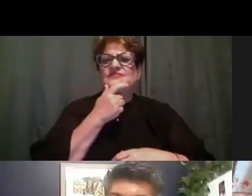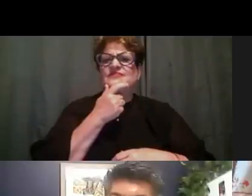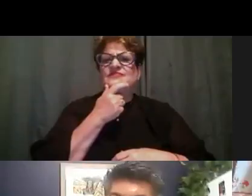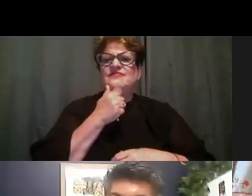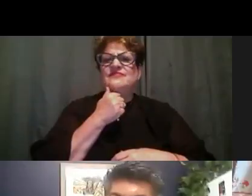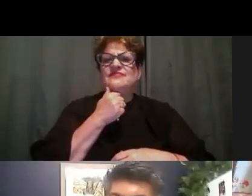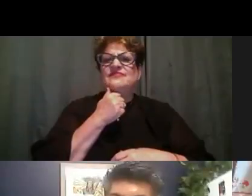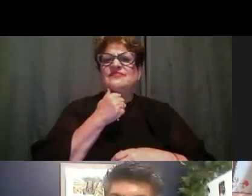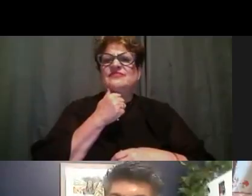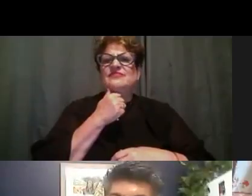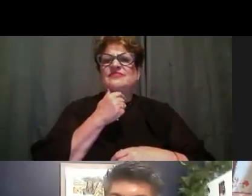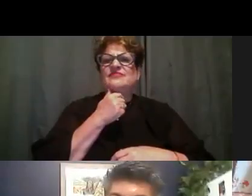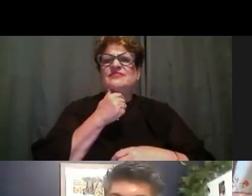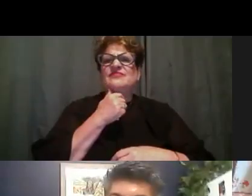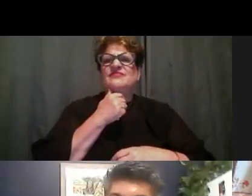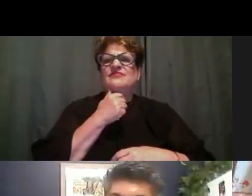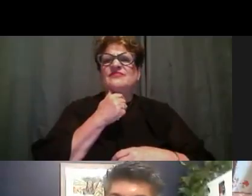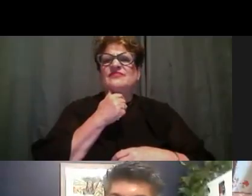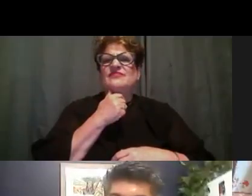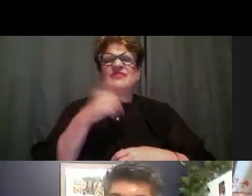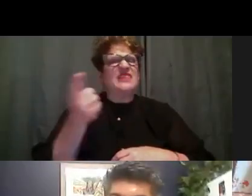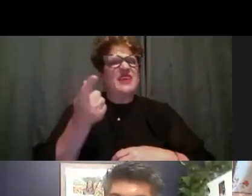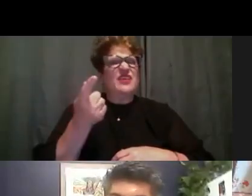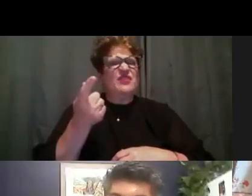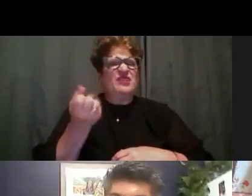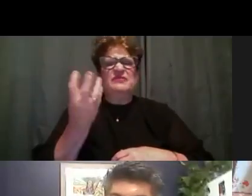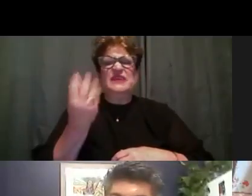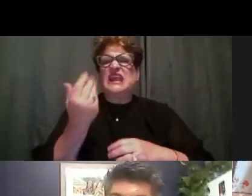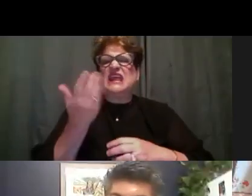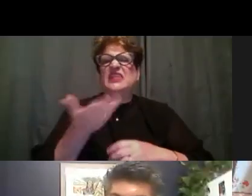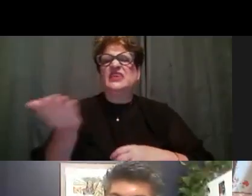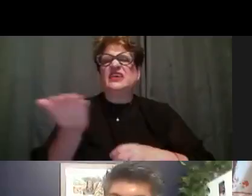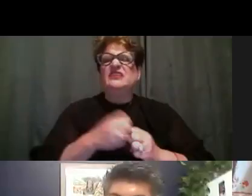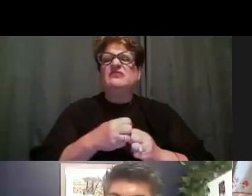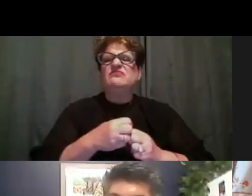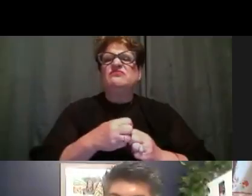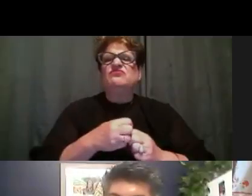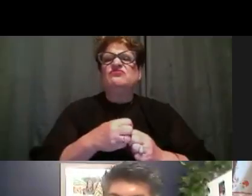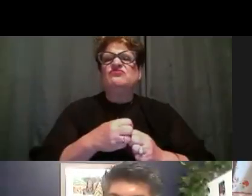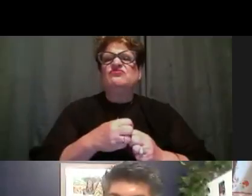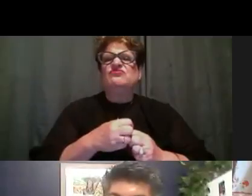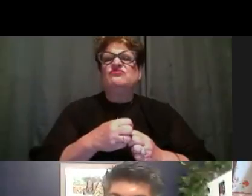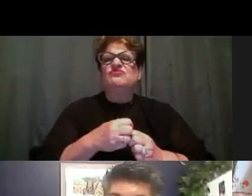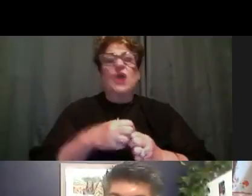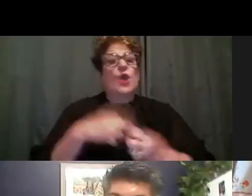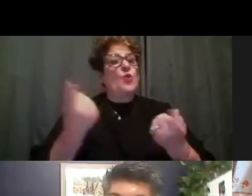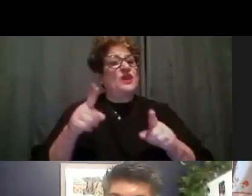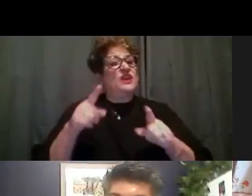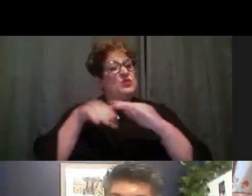several things, but I'll just say when I first started